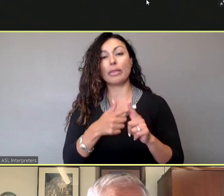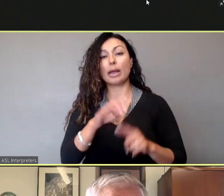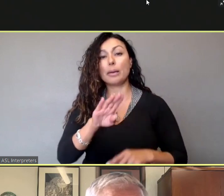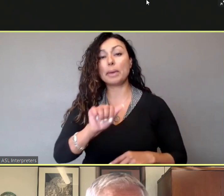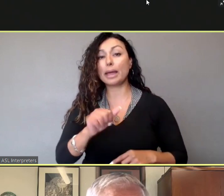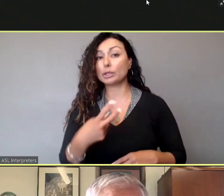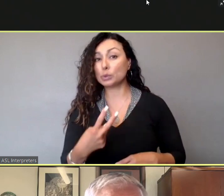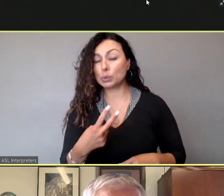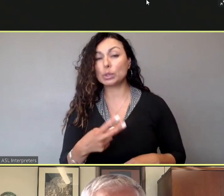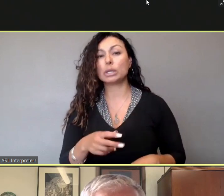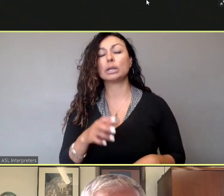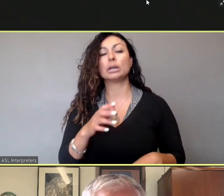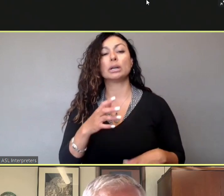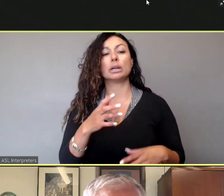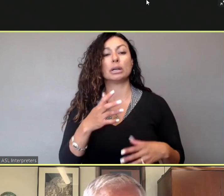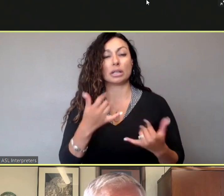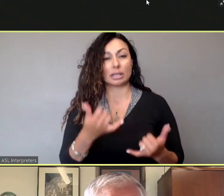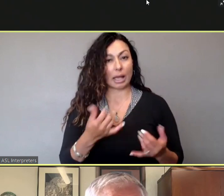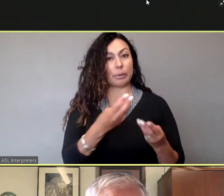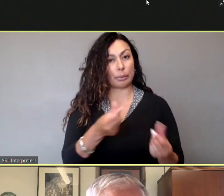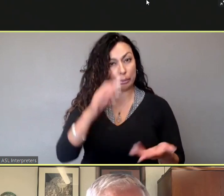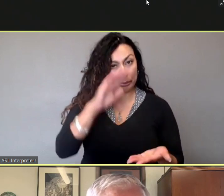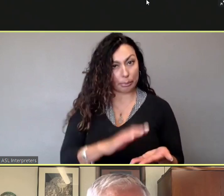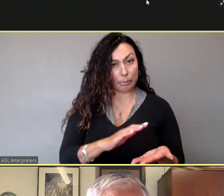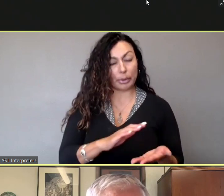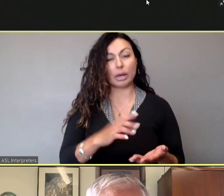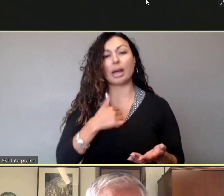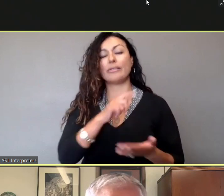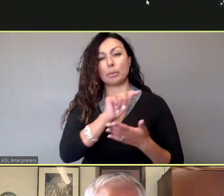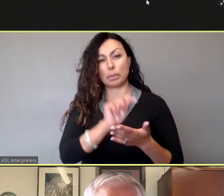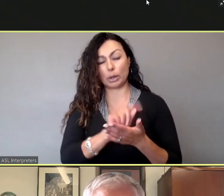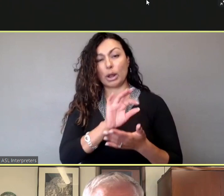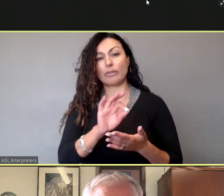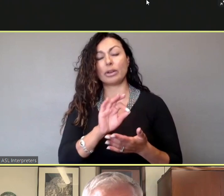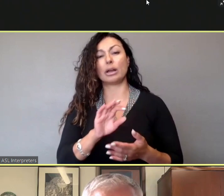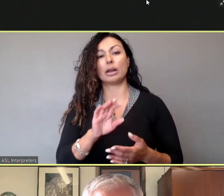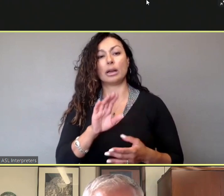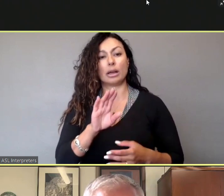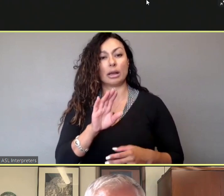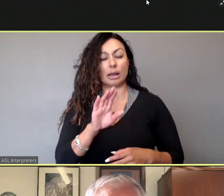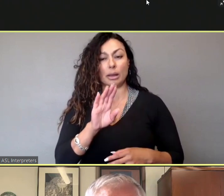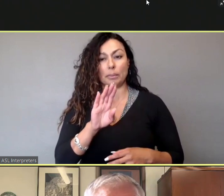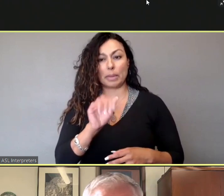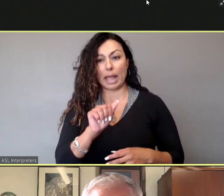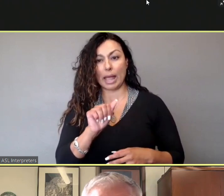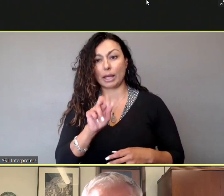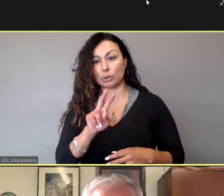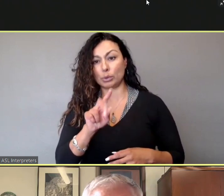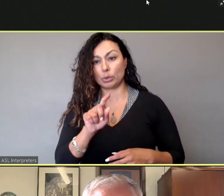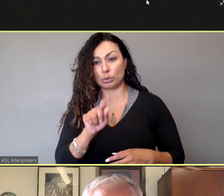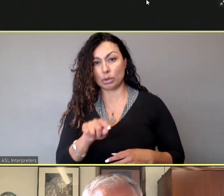had taken over. Now BA2 is fading out. We had a period of BA2.12.1, and